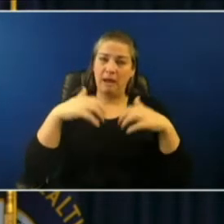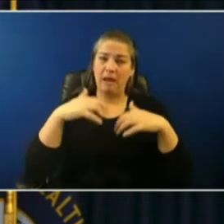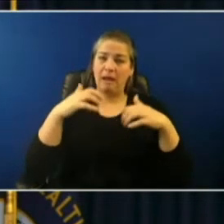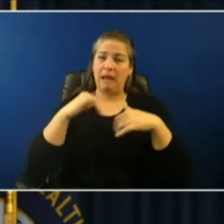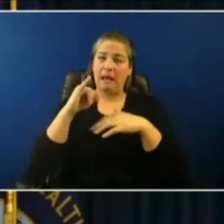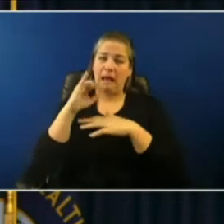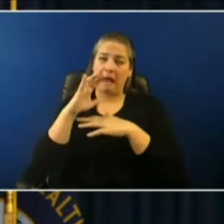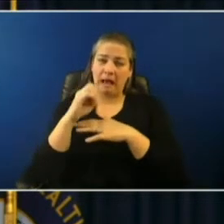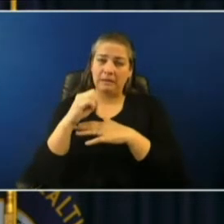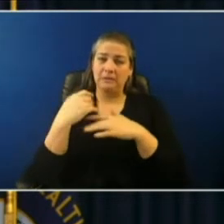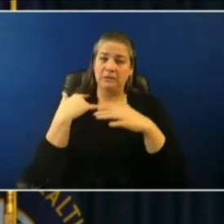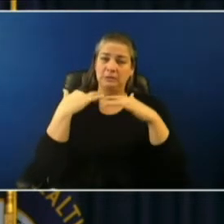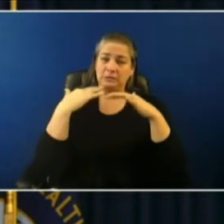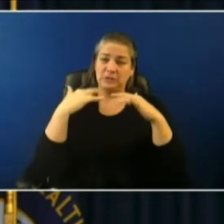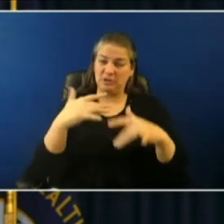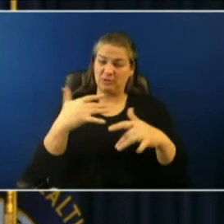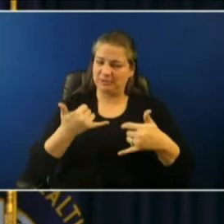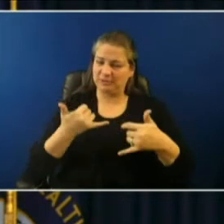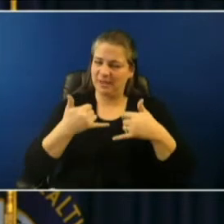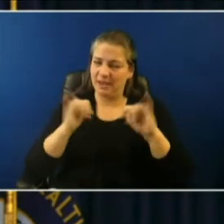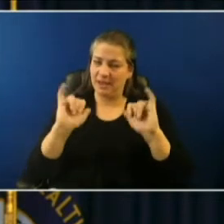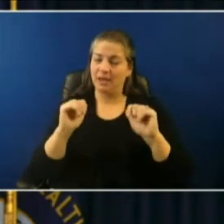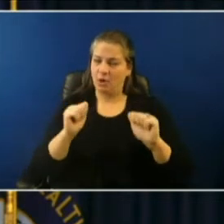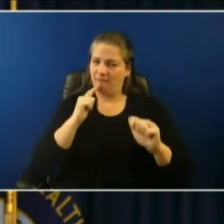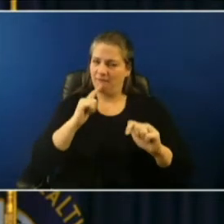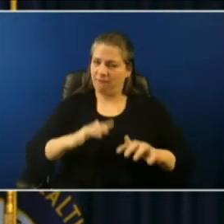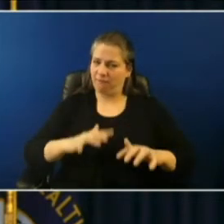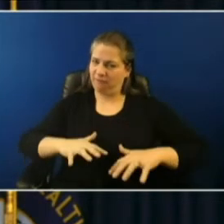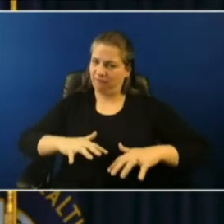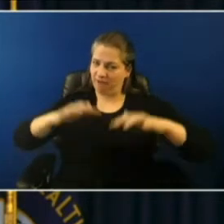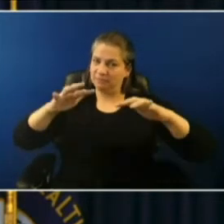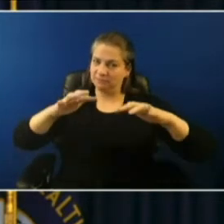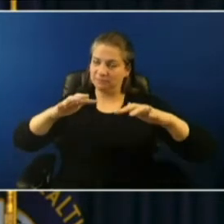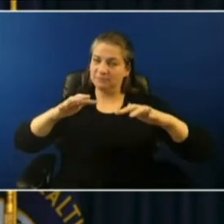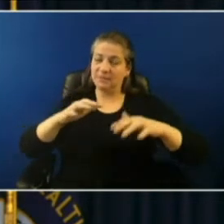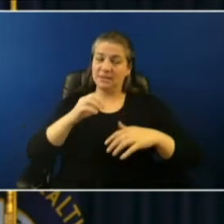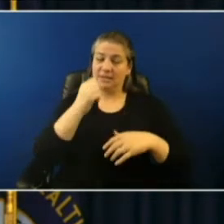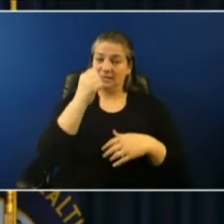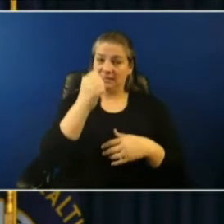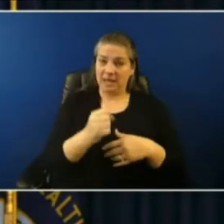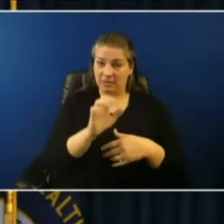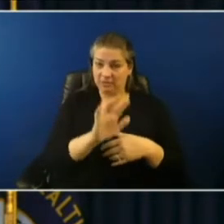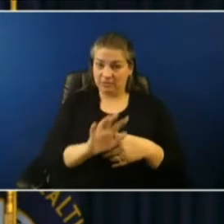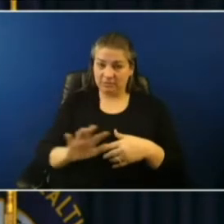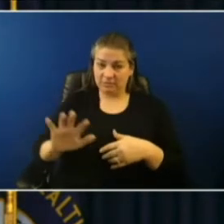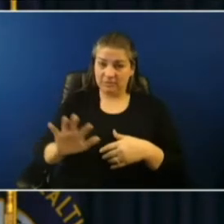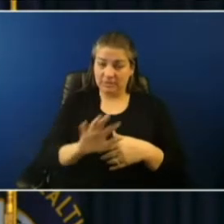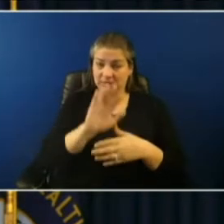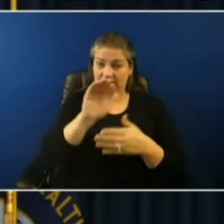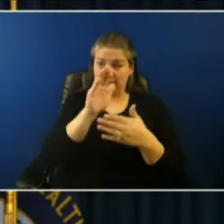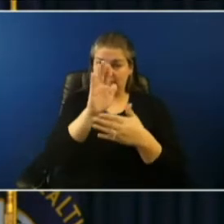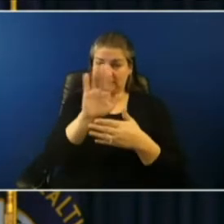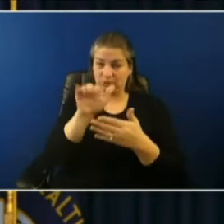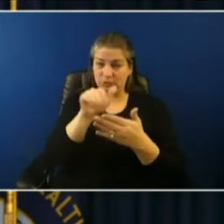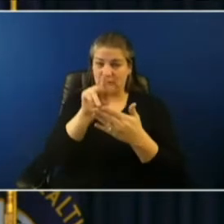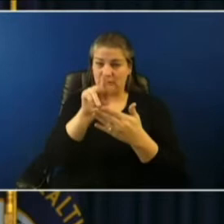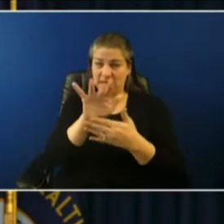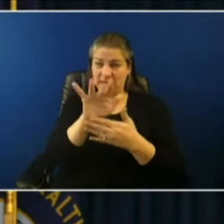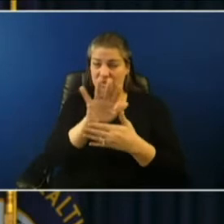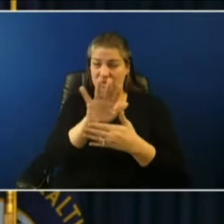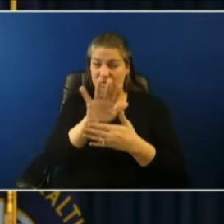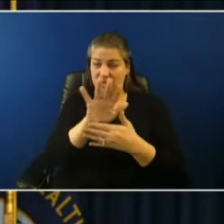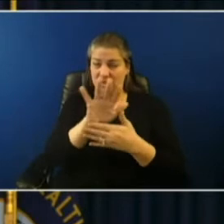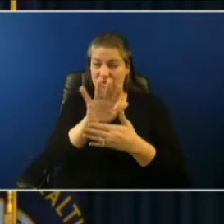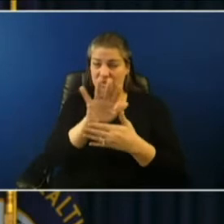also possible in south central and east central Kentucky, and possible river flooding into the weekend, especially the Green River Basin.